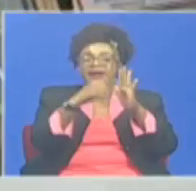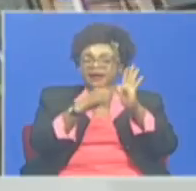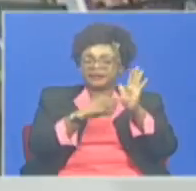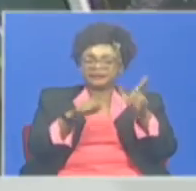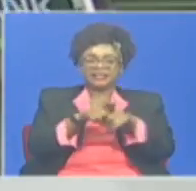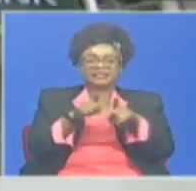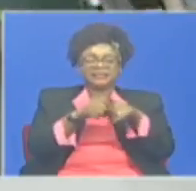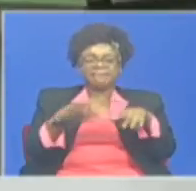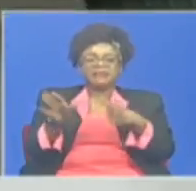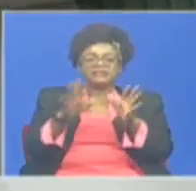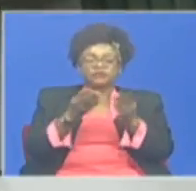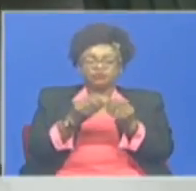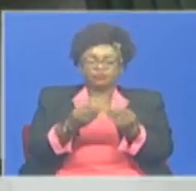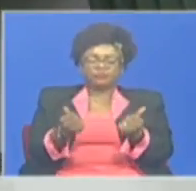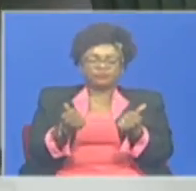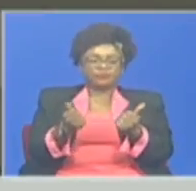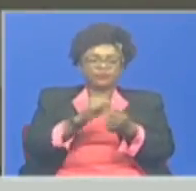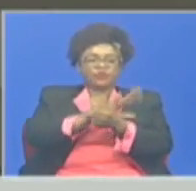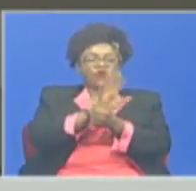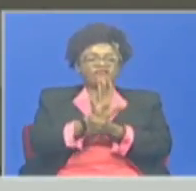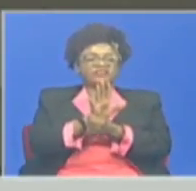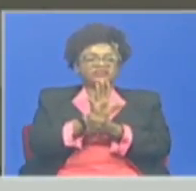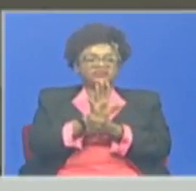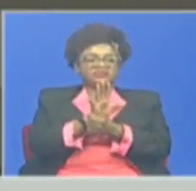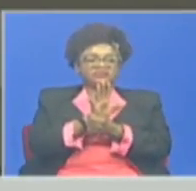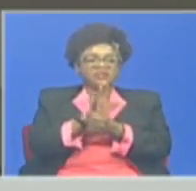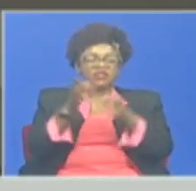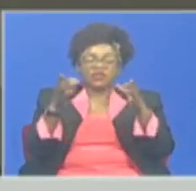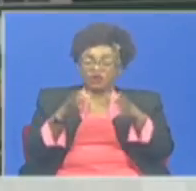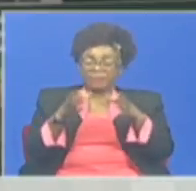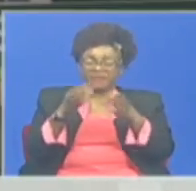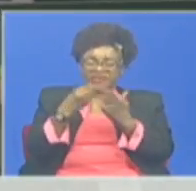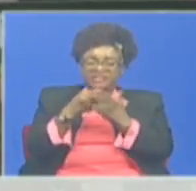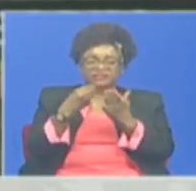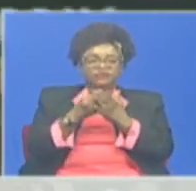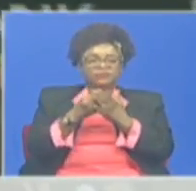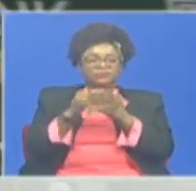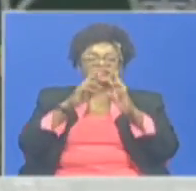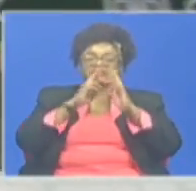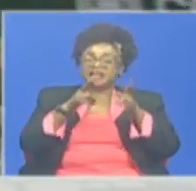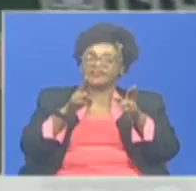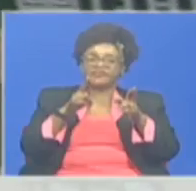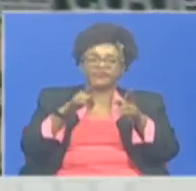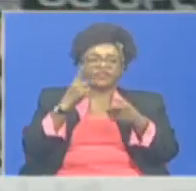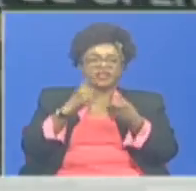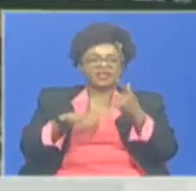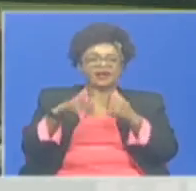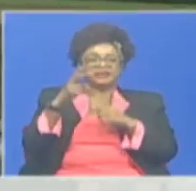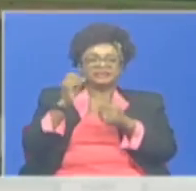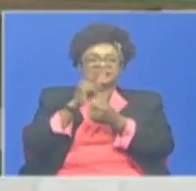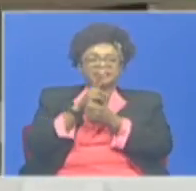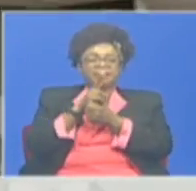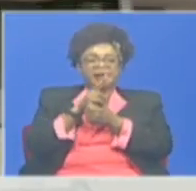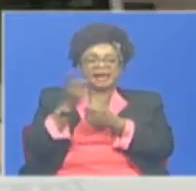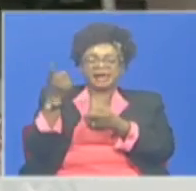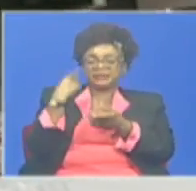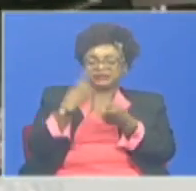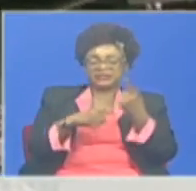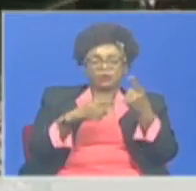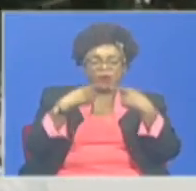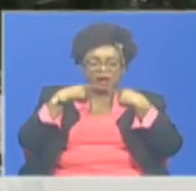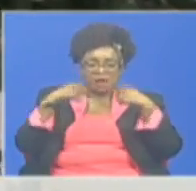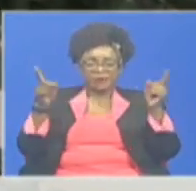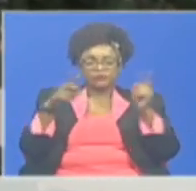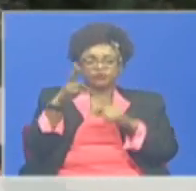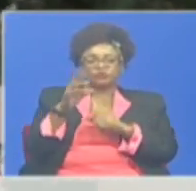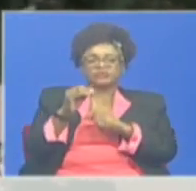measure to help curb the spread of COVID-19. Now, the group's financial results for the year ended 31st December of last year were announced on the